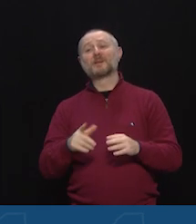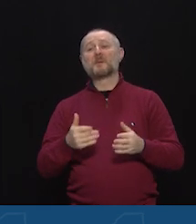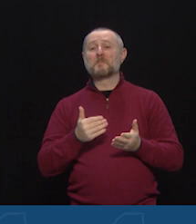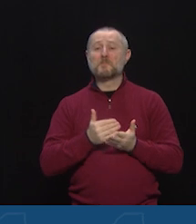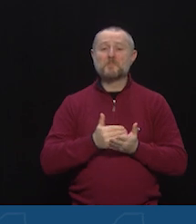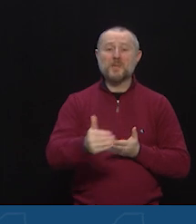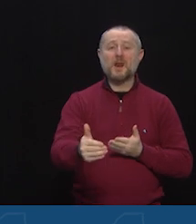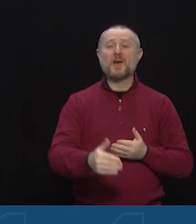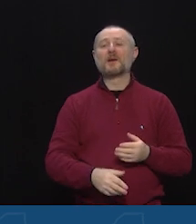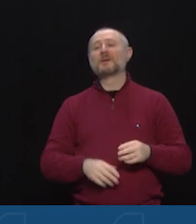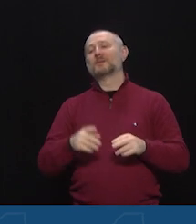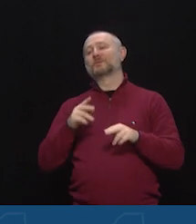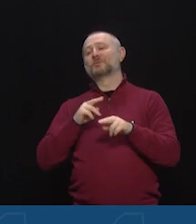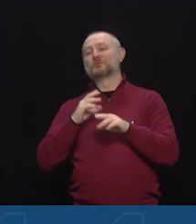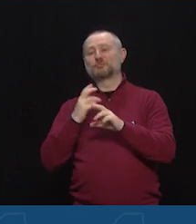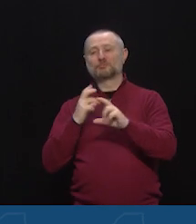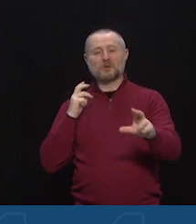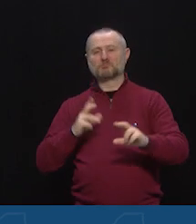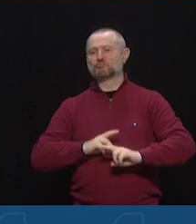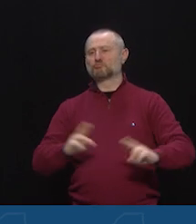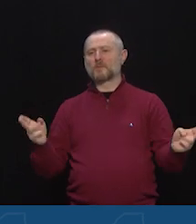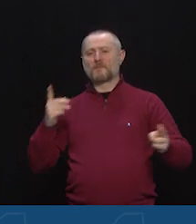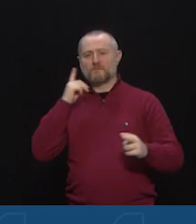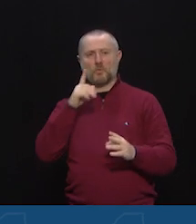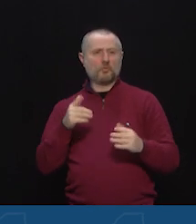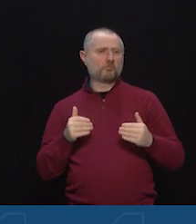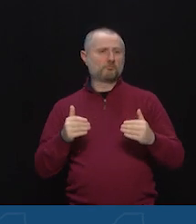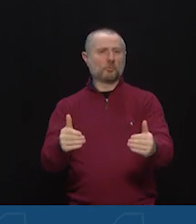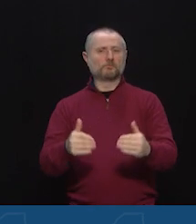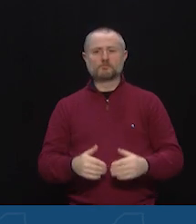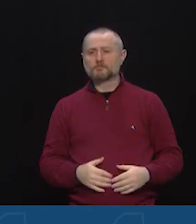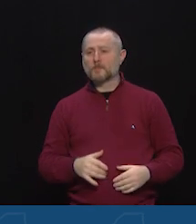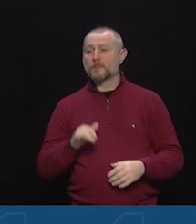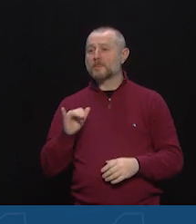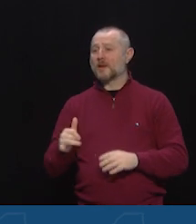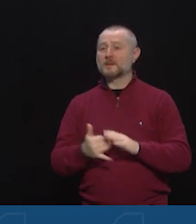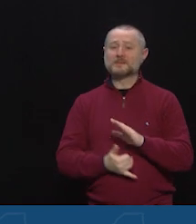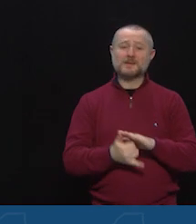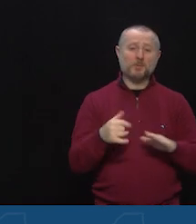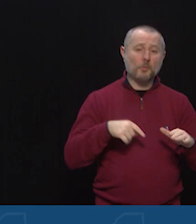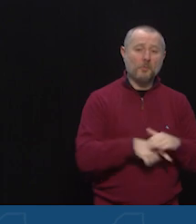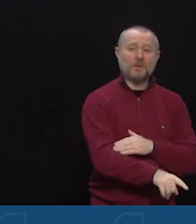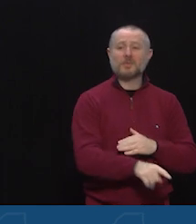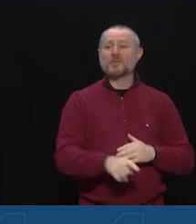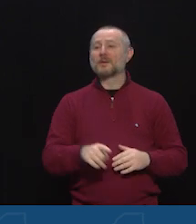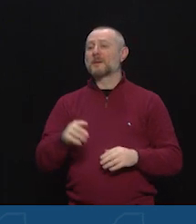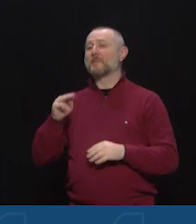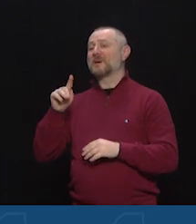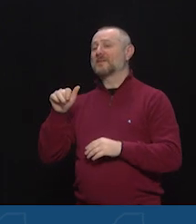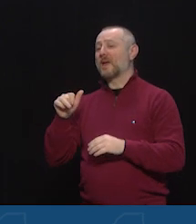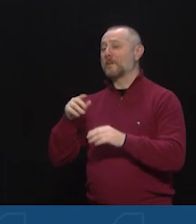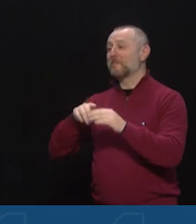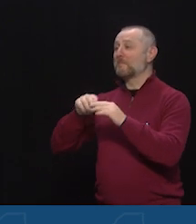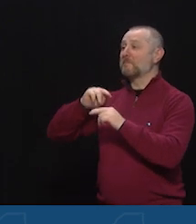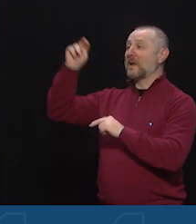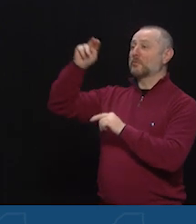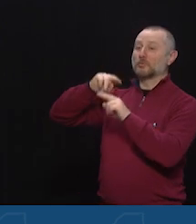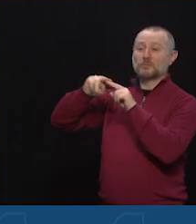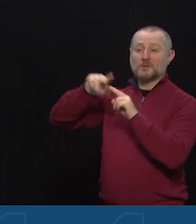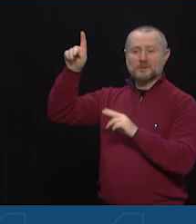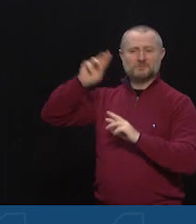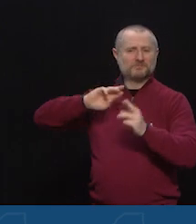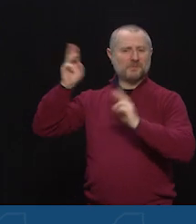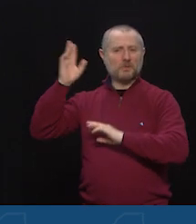de-icers ready to go, just as we do on the subways in the city and on Metro North in the northern suburbs, to protect